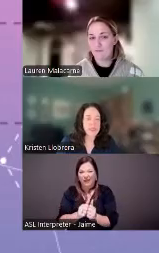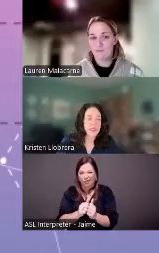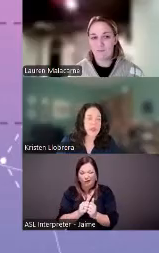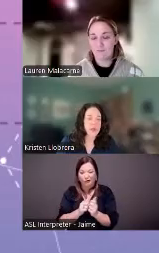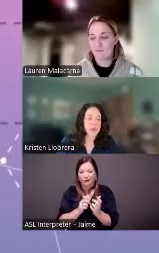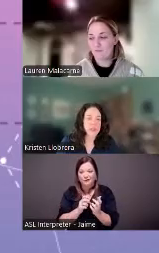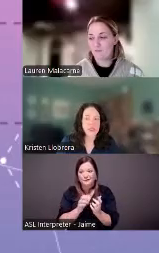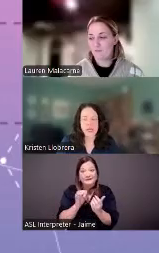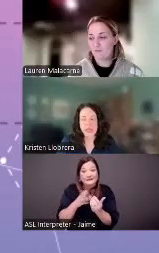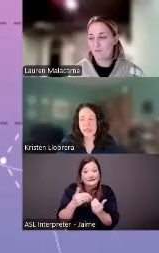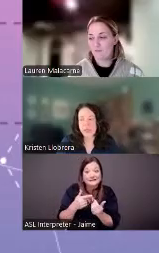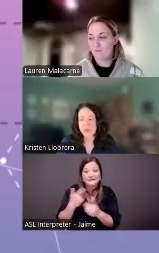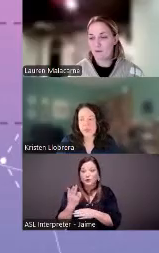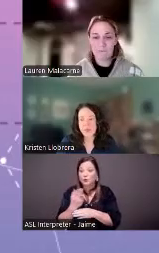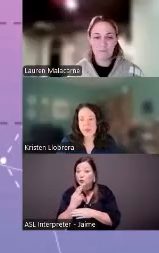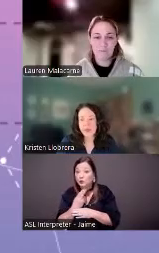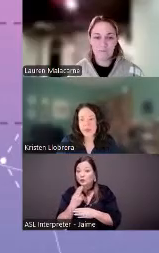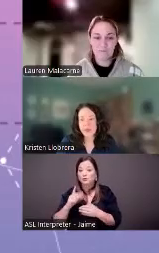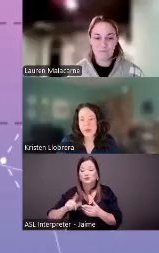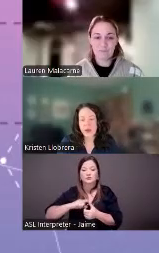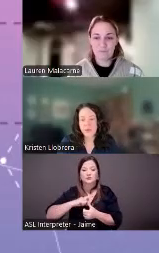that is easy to use